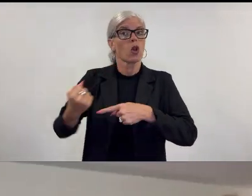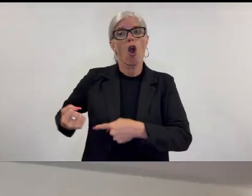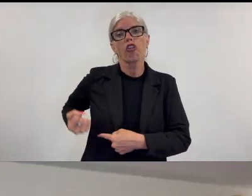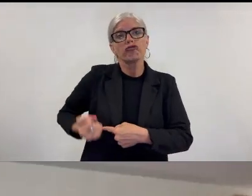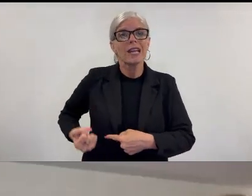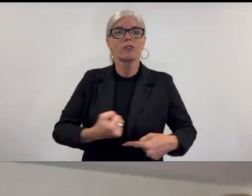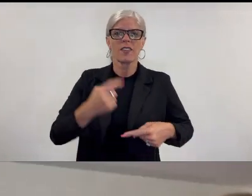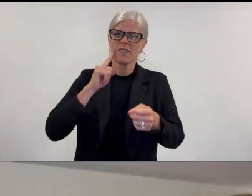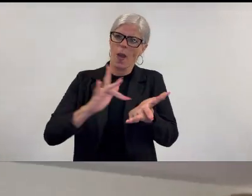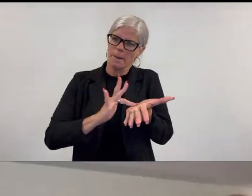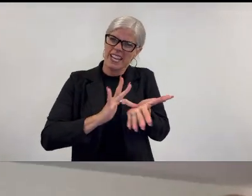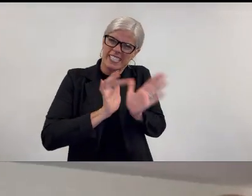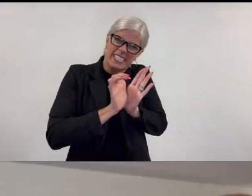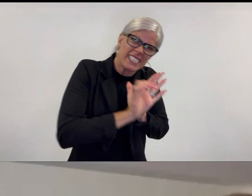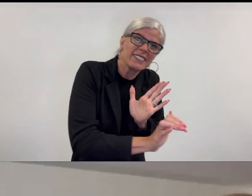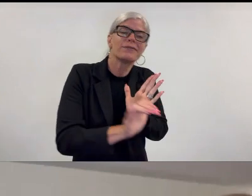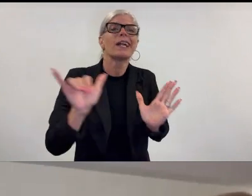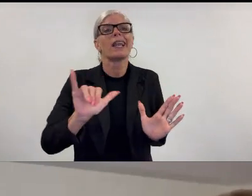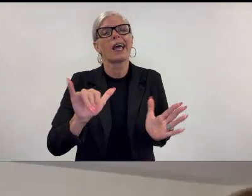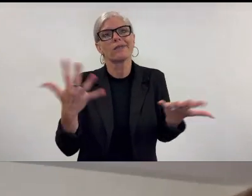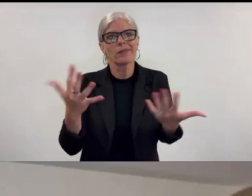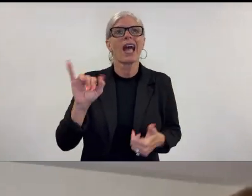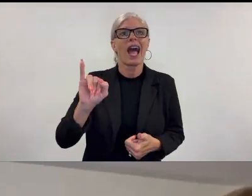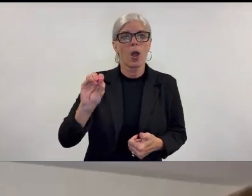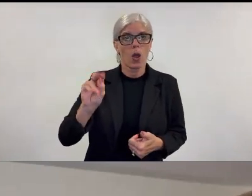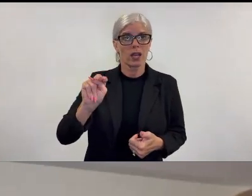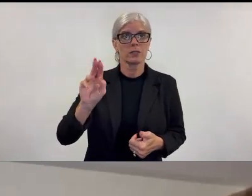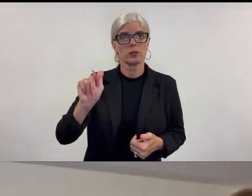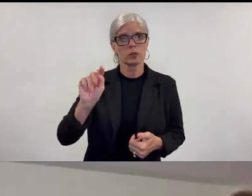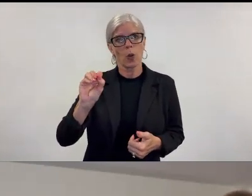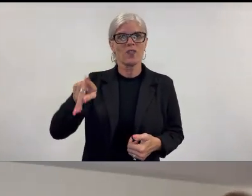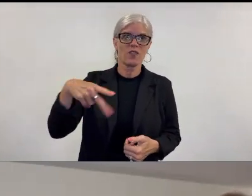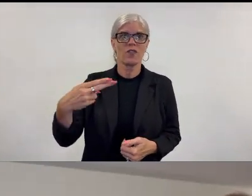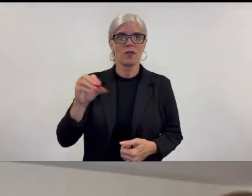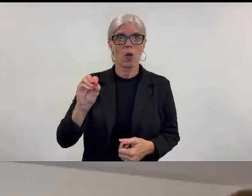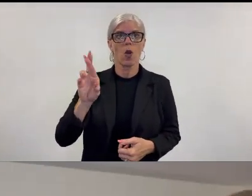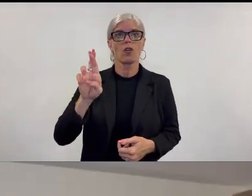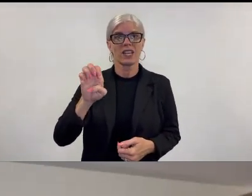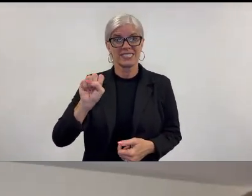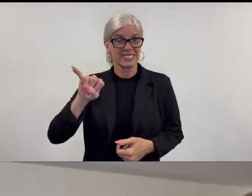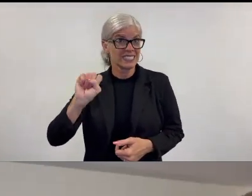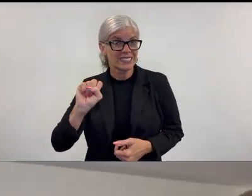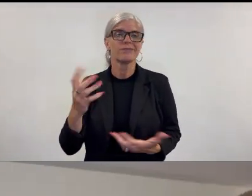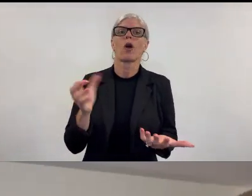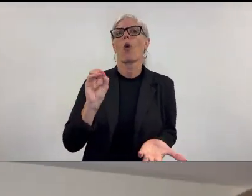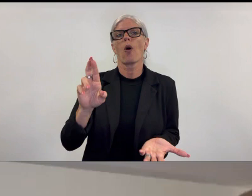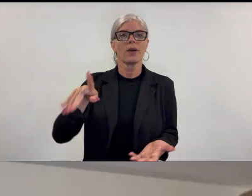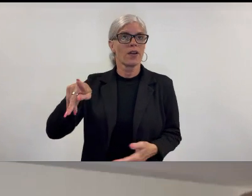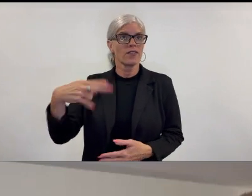the medication in, like iontophoresis or phonophoresis. That works more for musculoskeletal than neuropathic pain. But first,